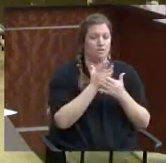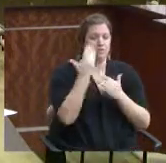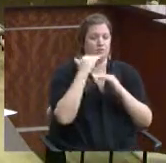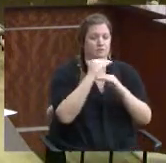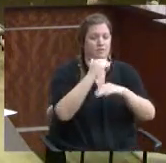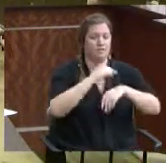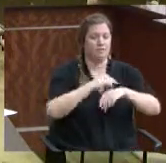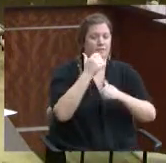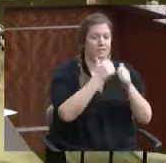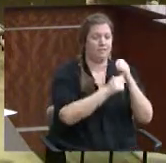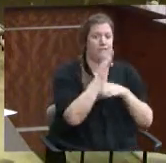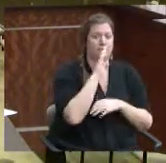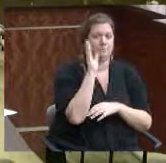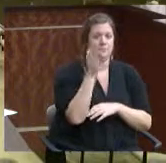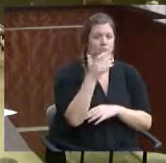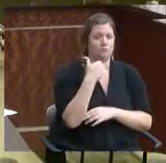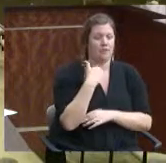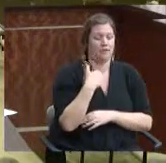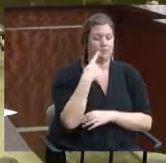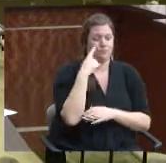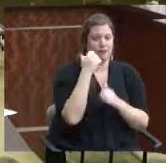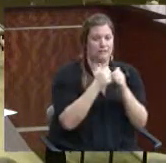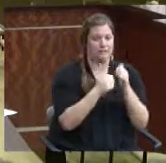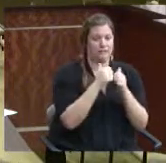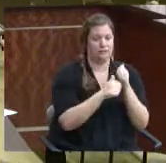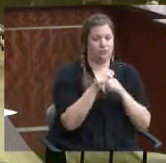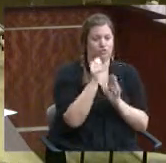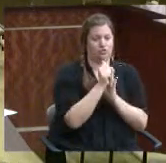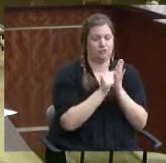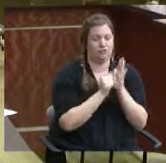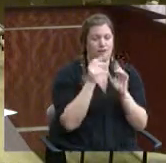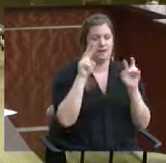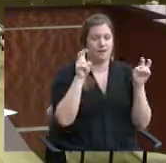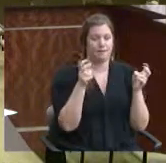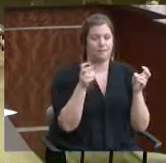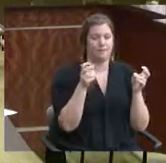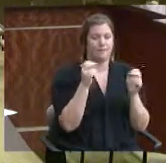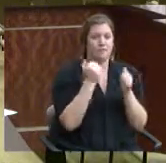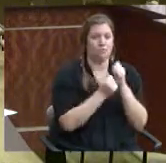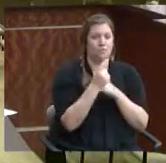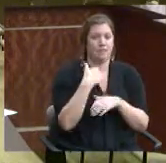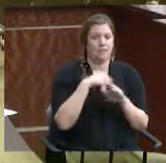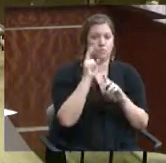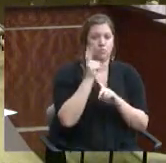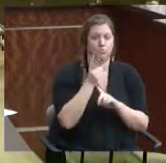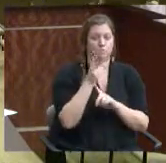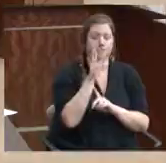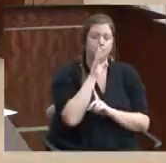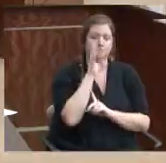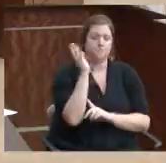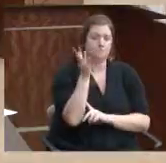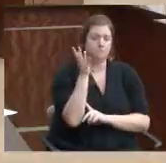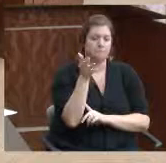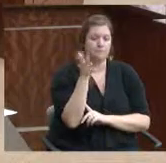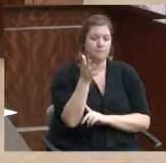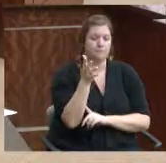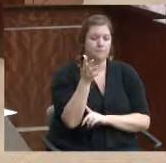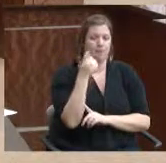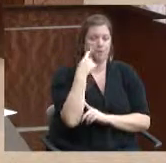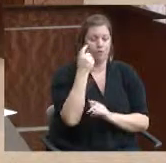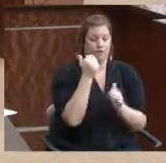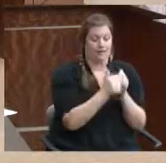amount of time each speaker has for each agenda item. Each speaker will have 2 minutes to speak for each agenda